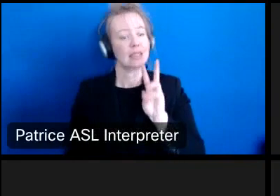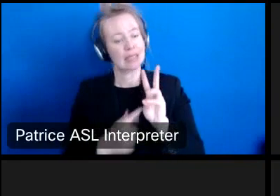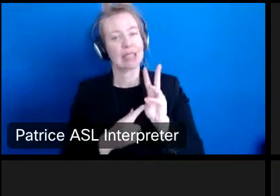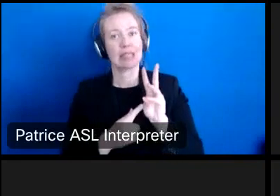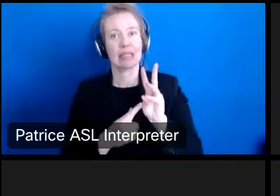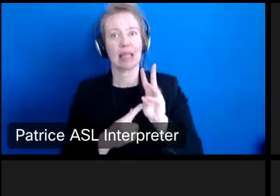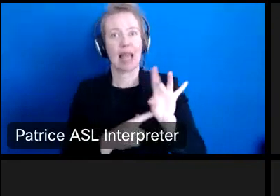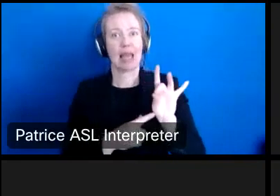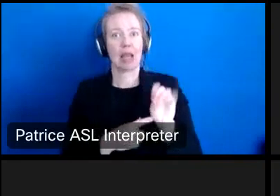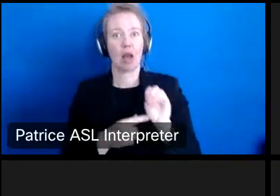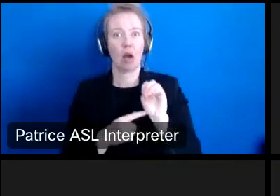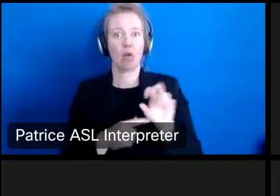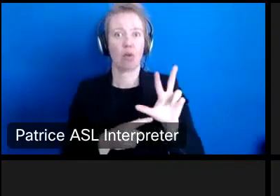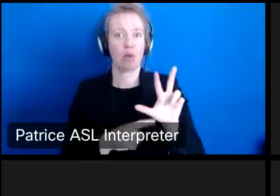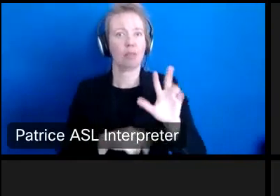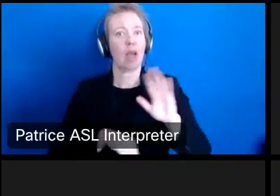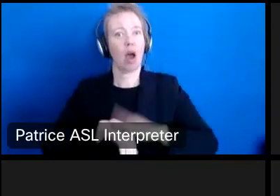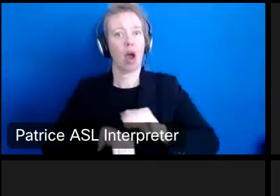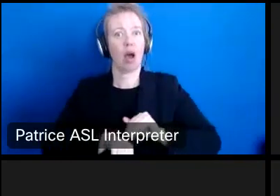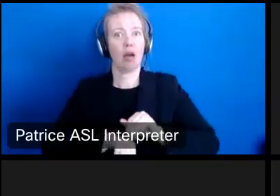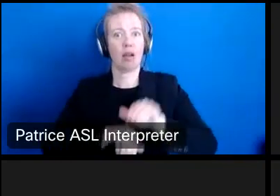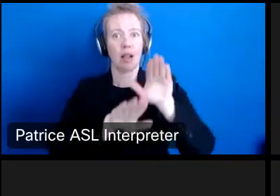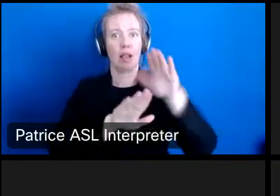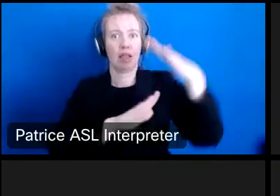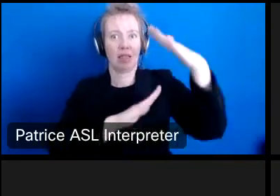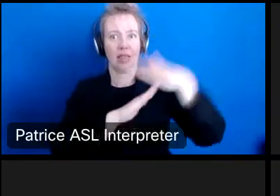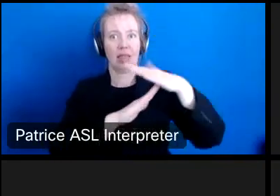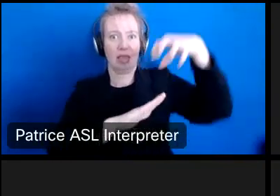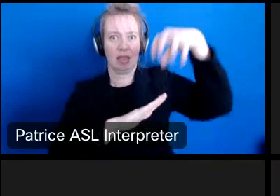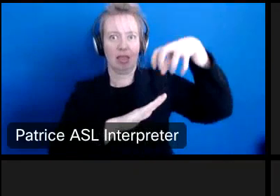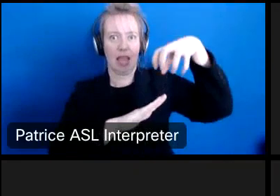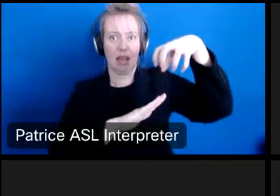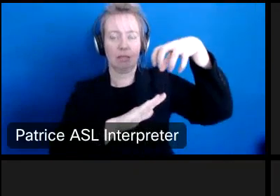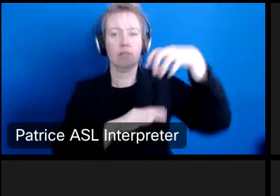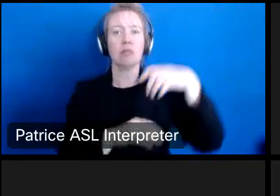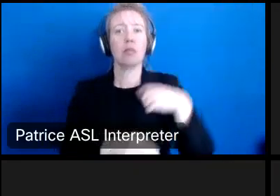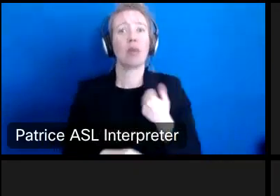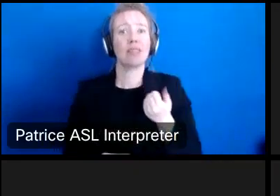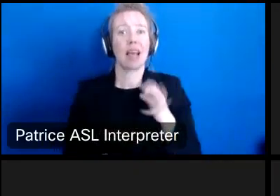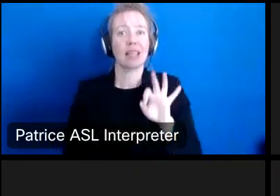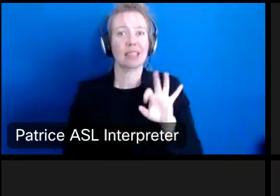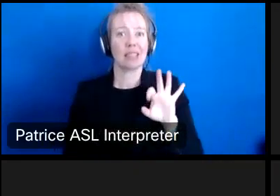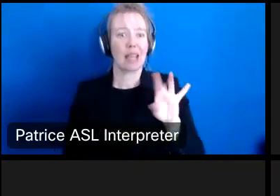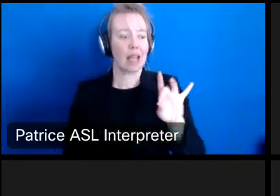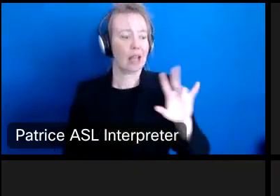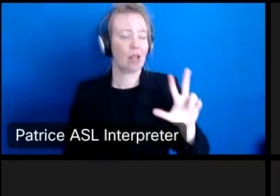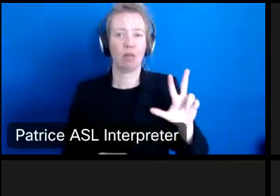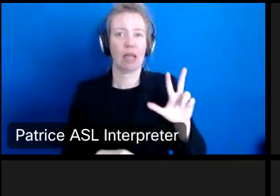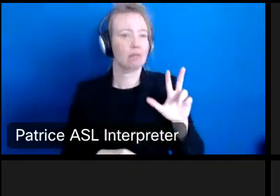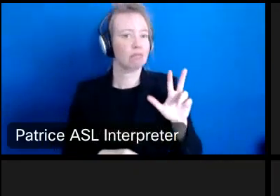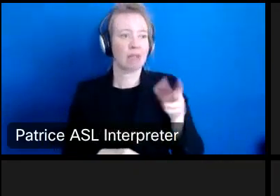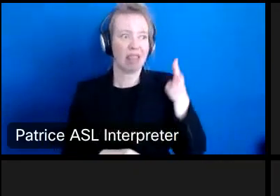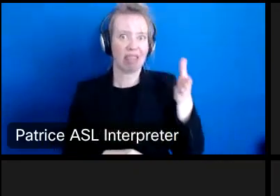those non-historic 1983 brick sidewalks. I have a number of constituents of